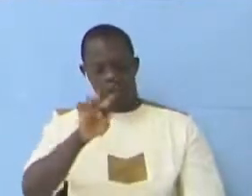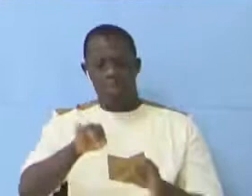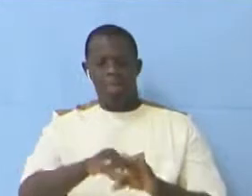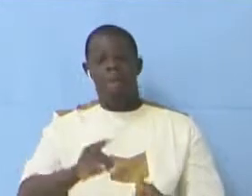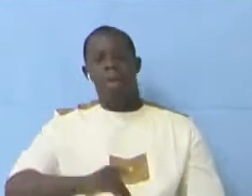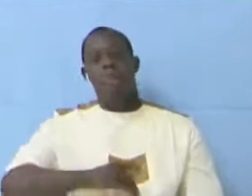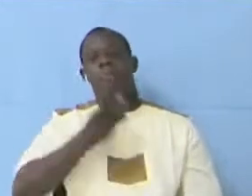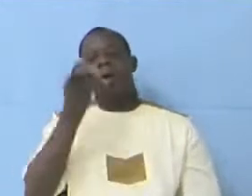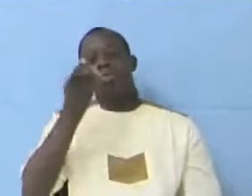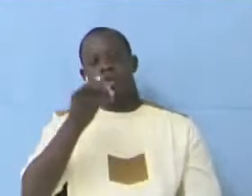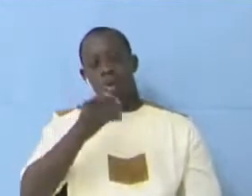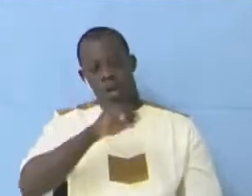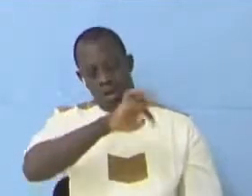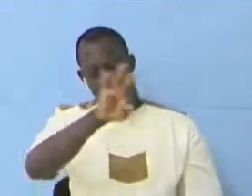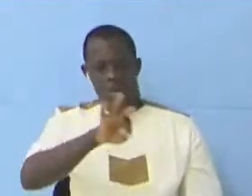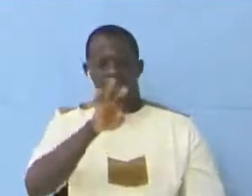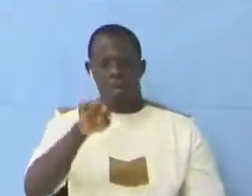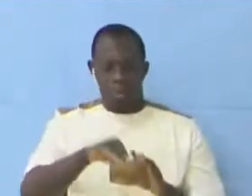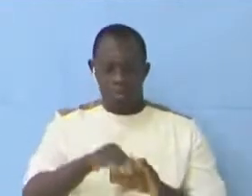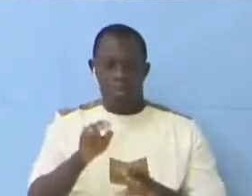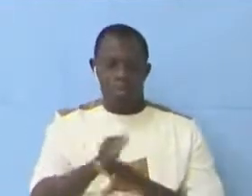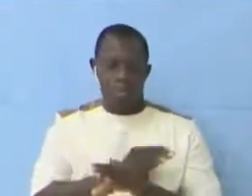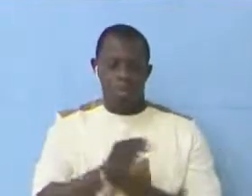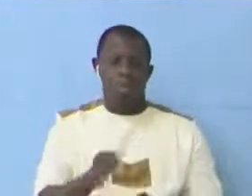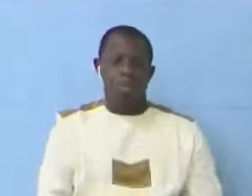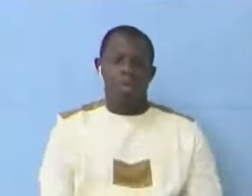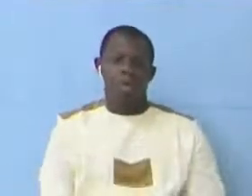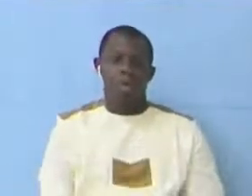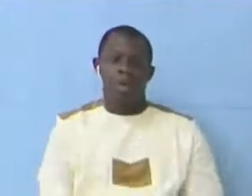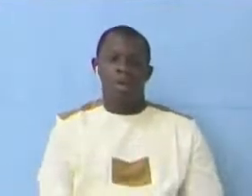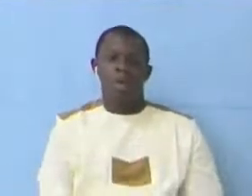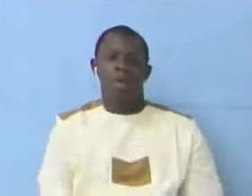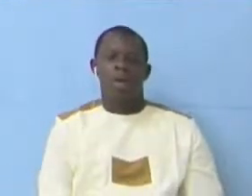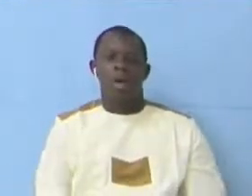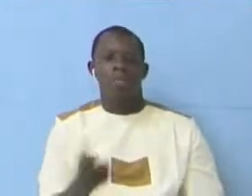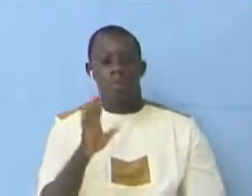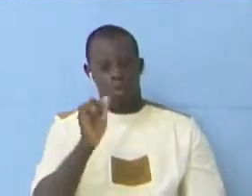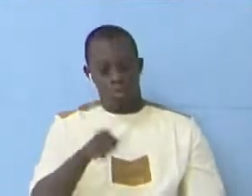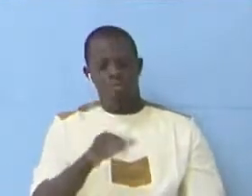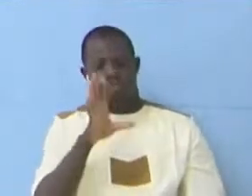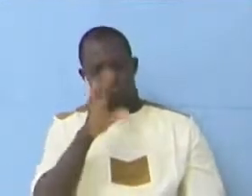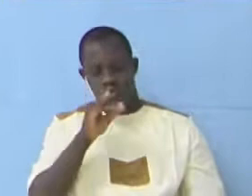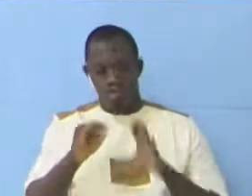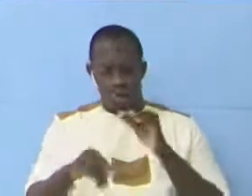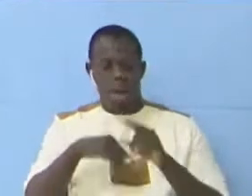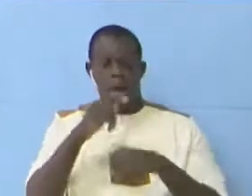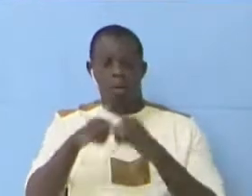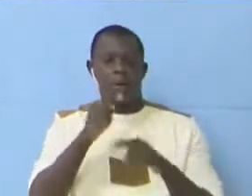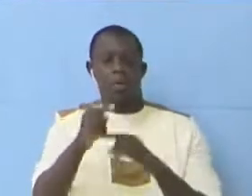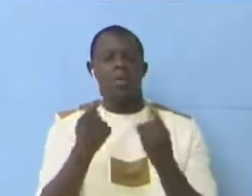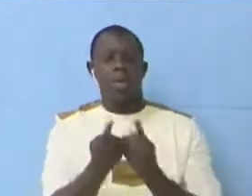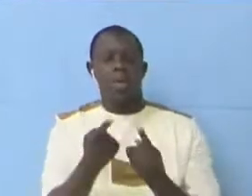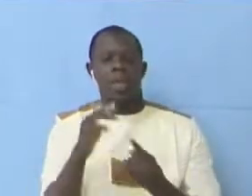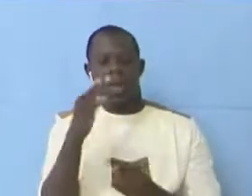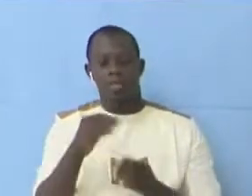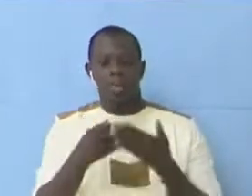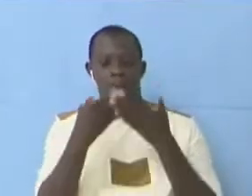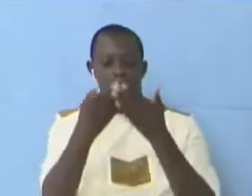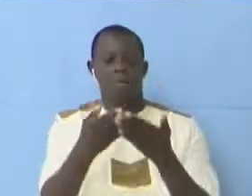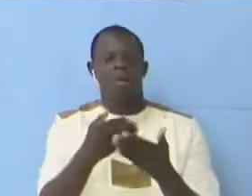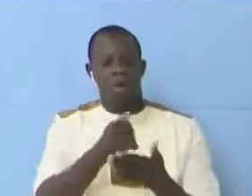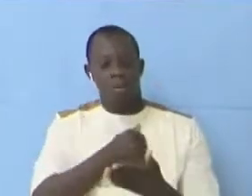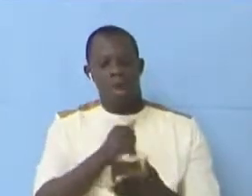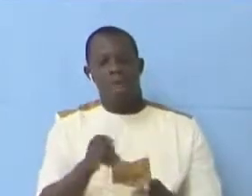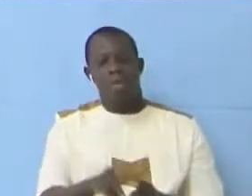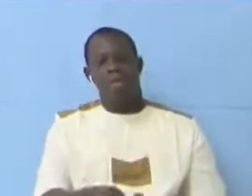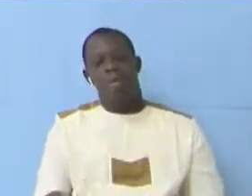nag dekk naa ñoo xam ne puugaroo naa leen. Maybe I will talk about that when I am giving my... man